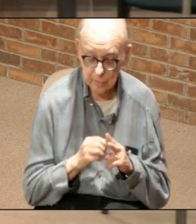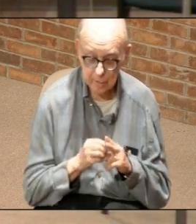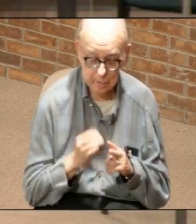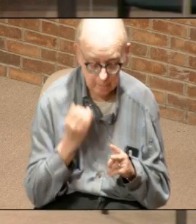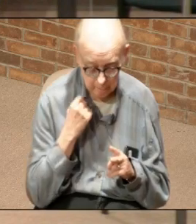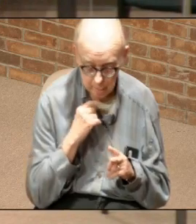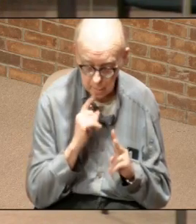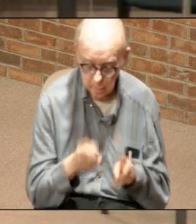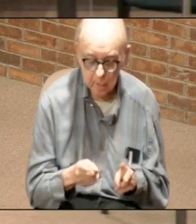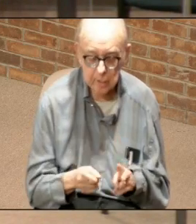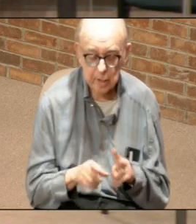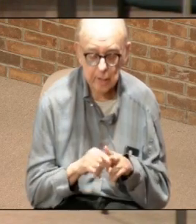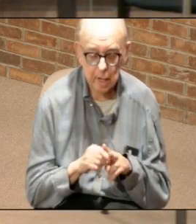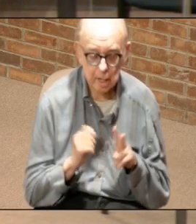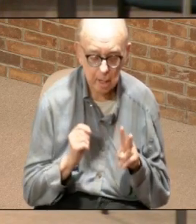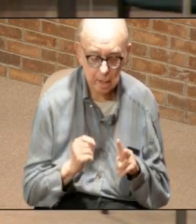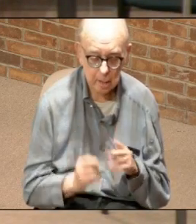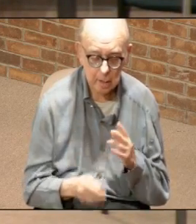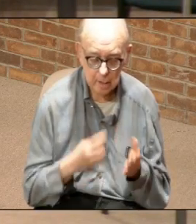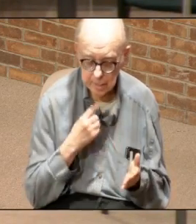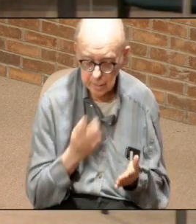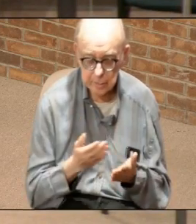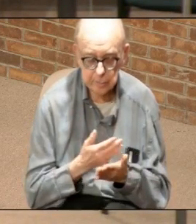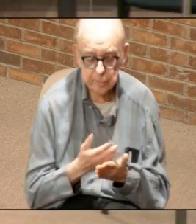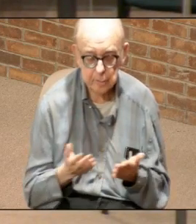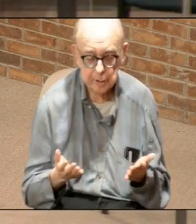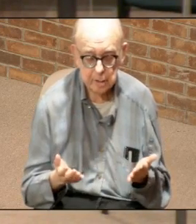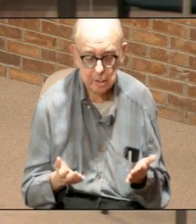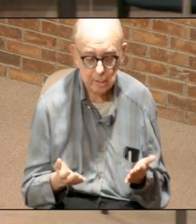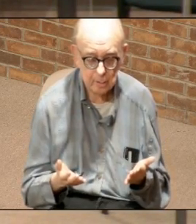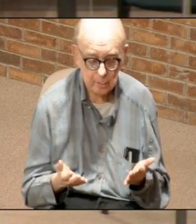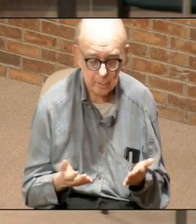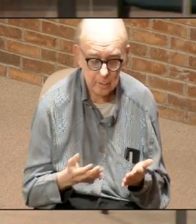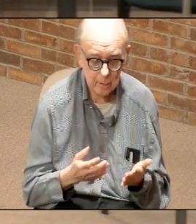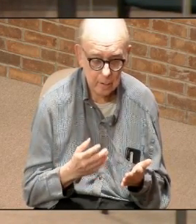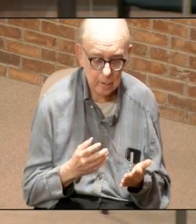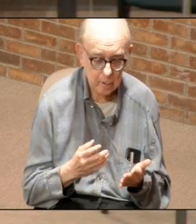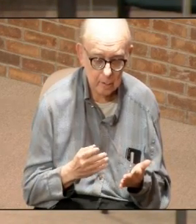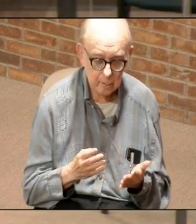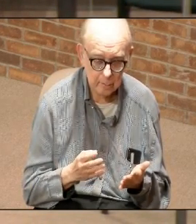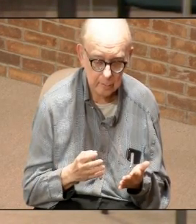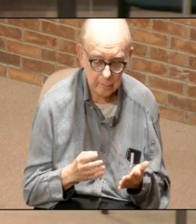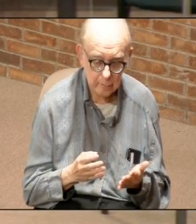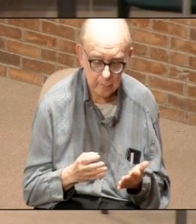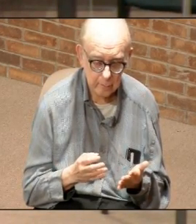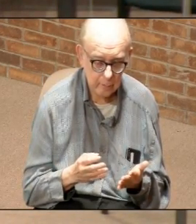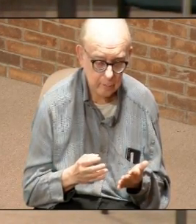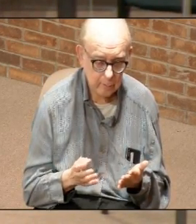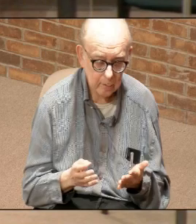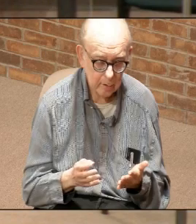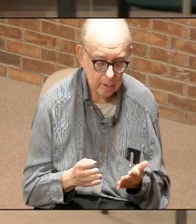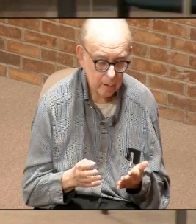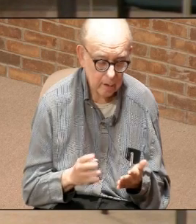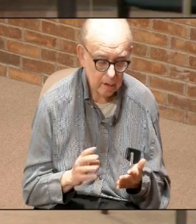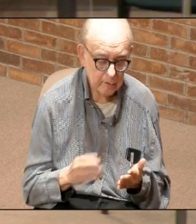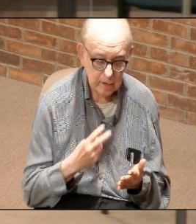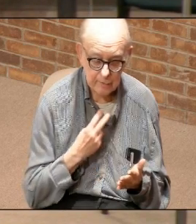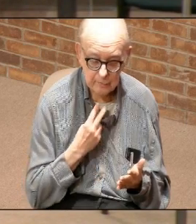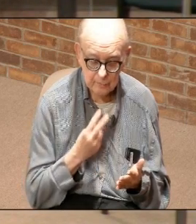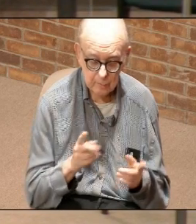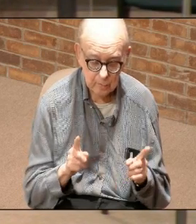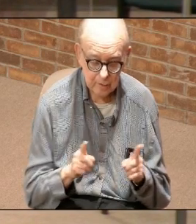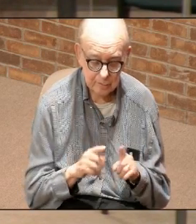But if you answer that choice, may I say this to you and be as vocal as I